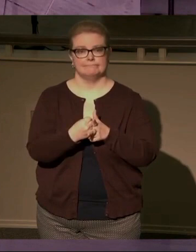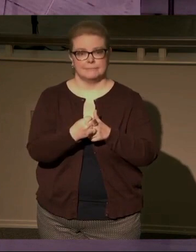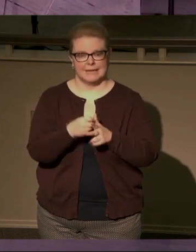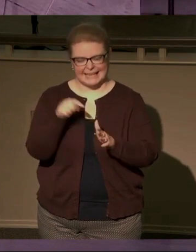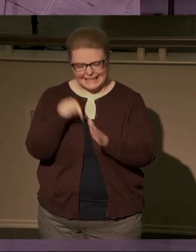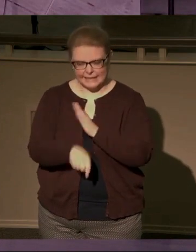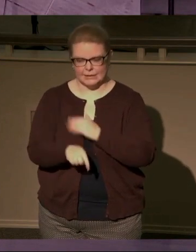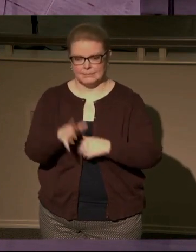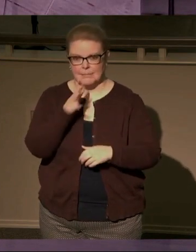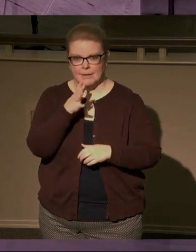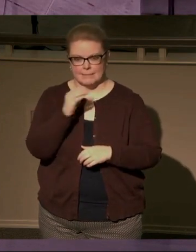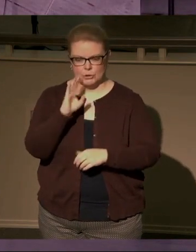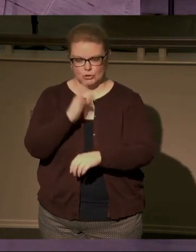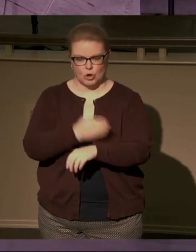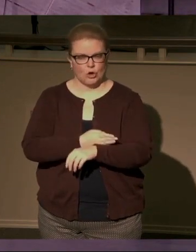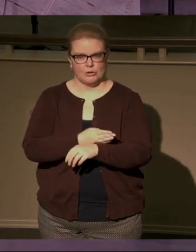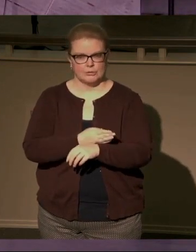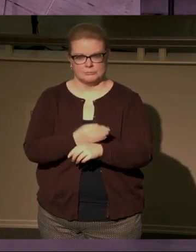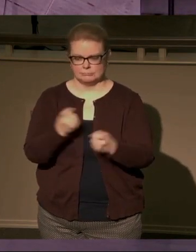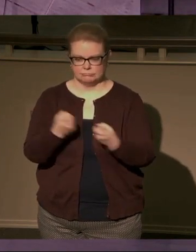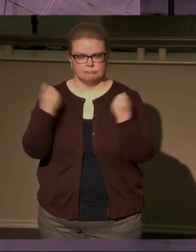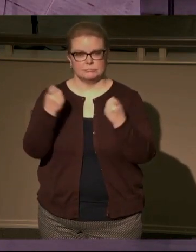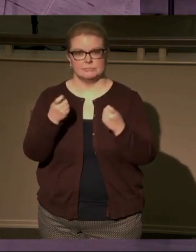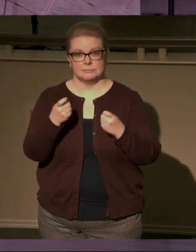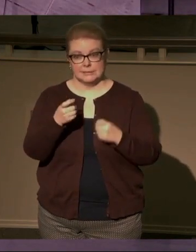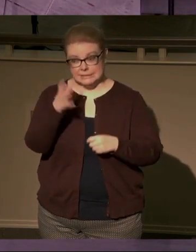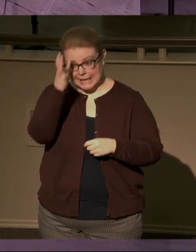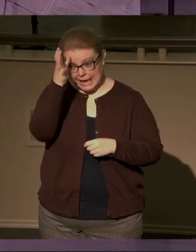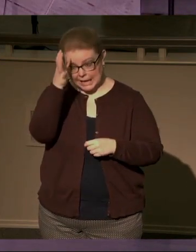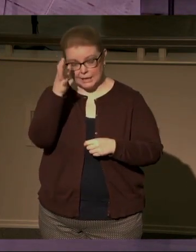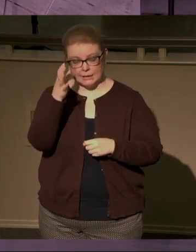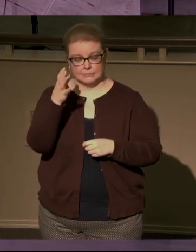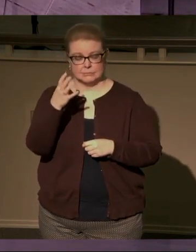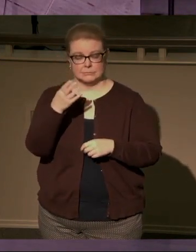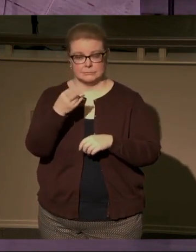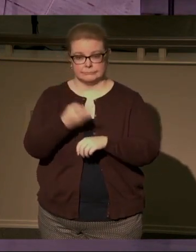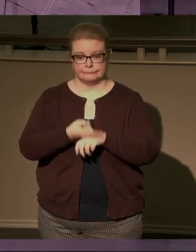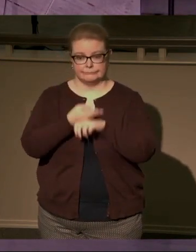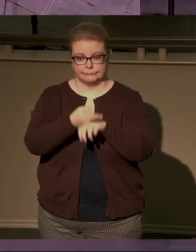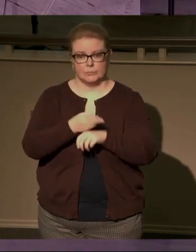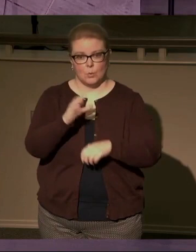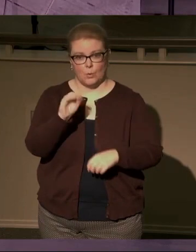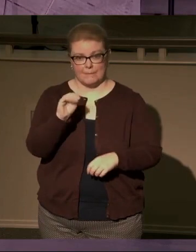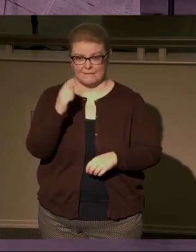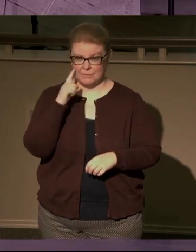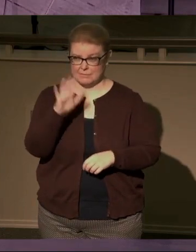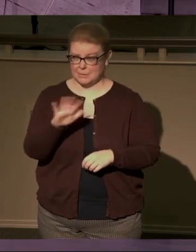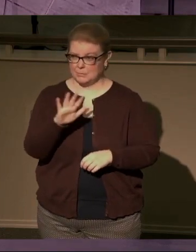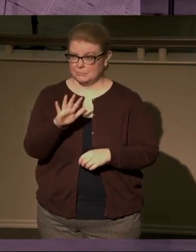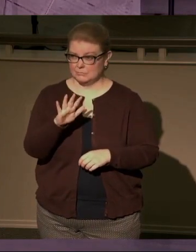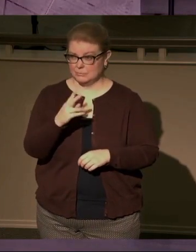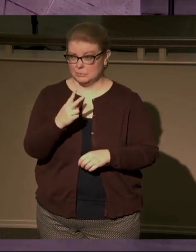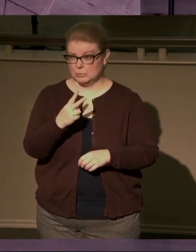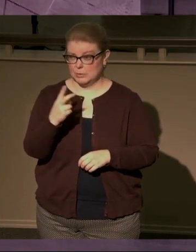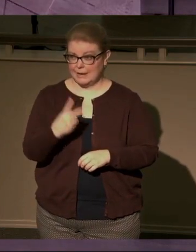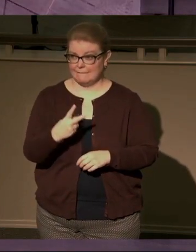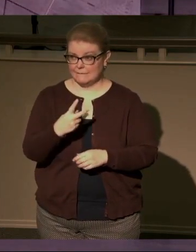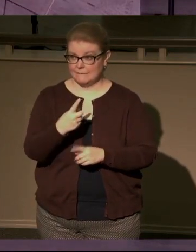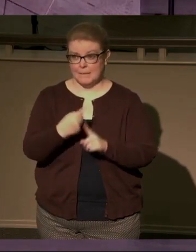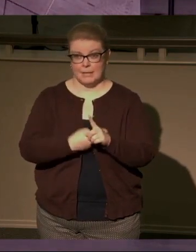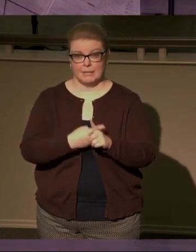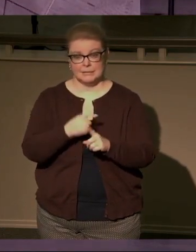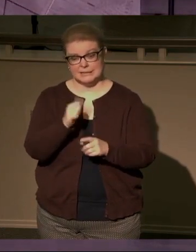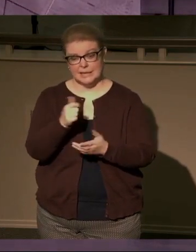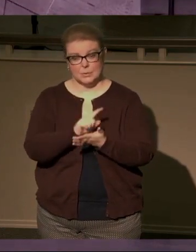daughter instantly. Dad was in a coma for about 10 weeks.